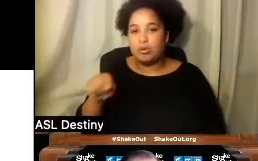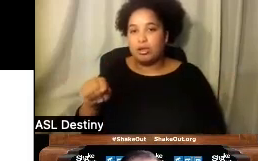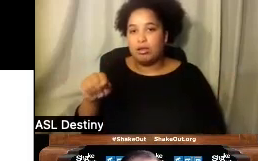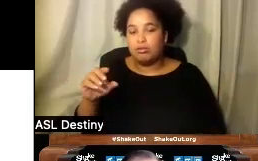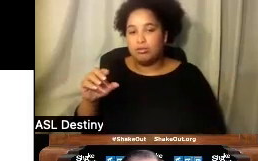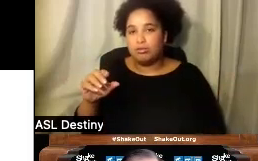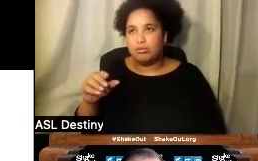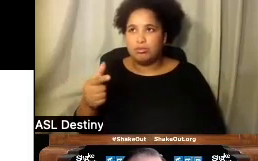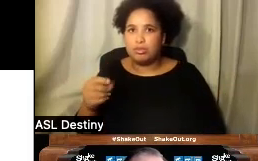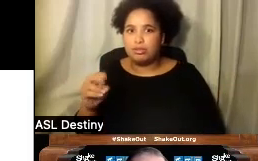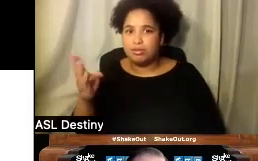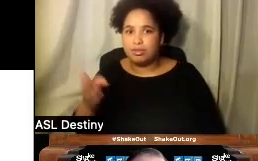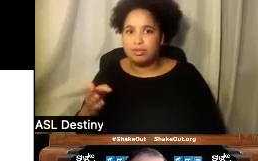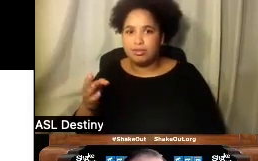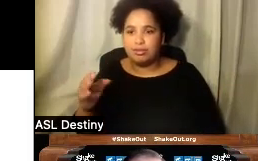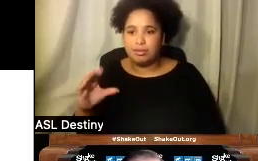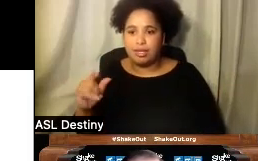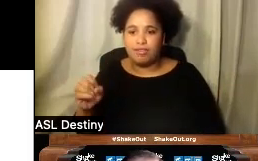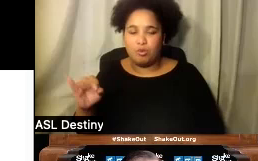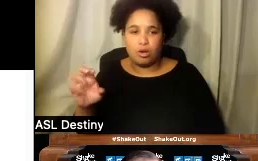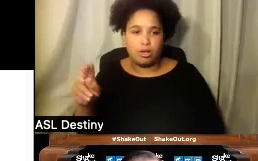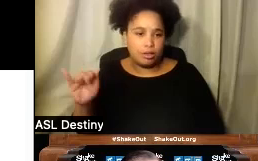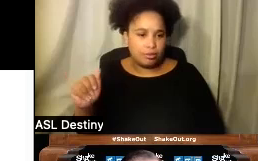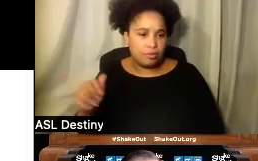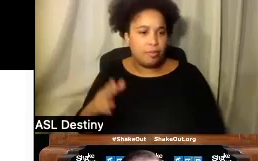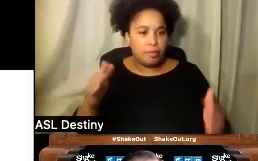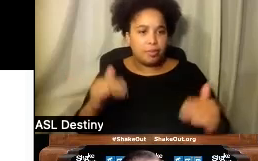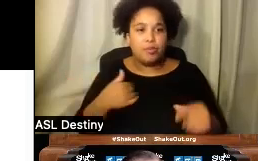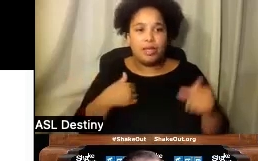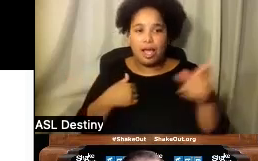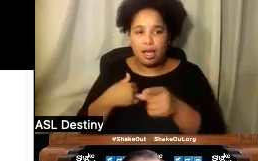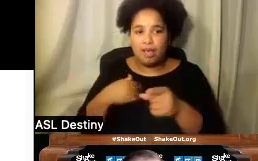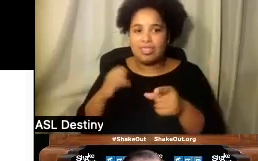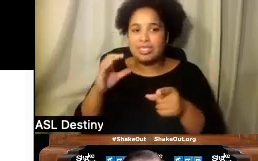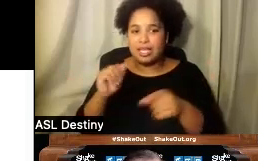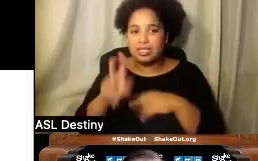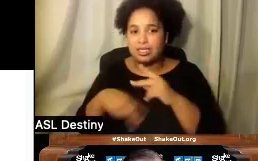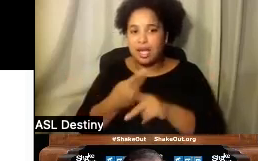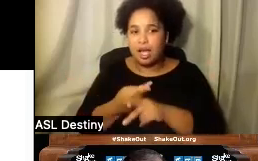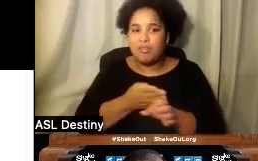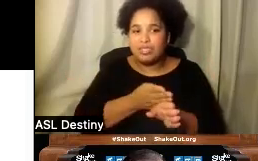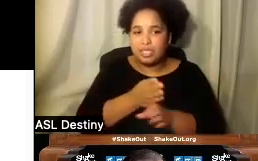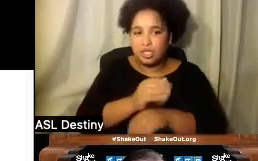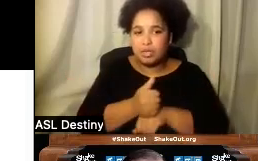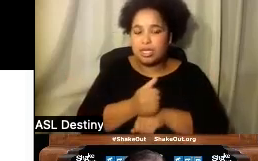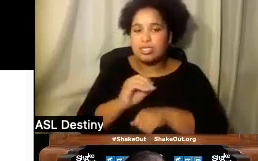Mention our committees. We have 8 sector-based outreach committees, including nonprofit and faith-based organizations, which is